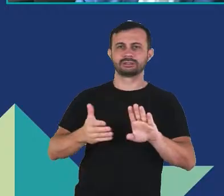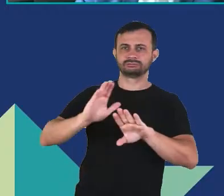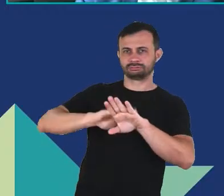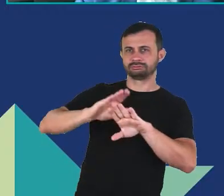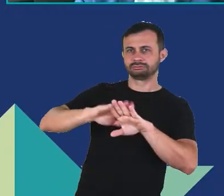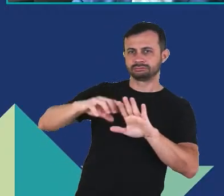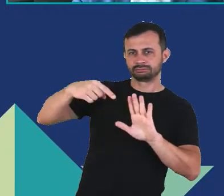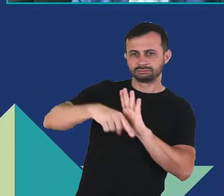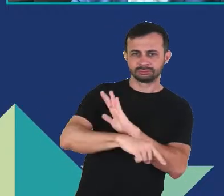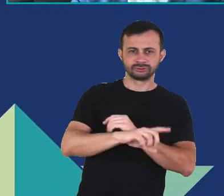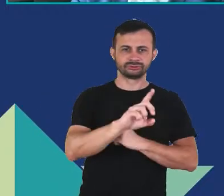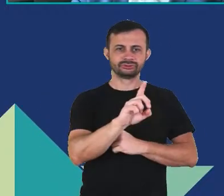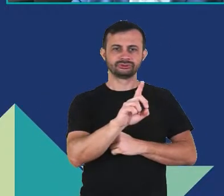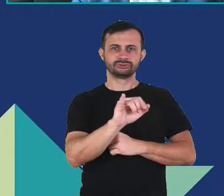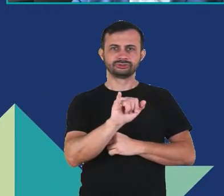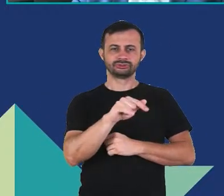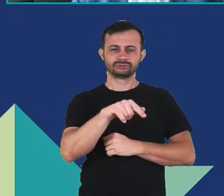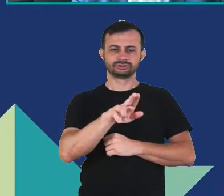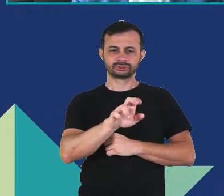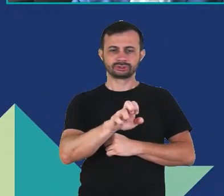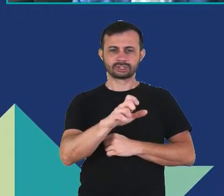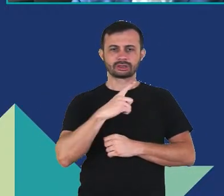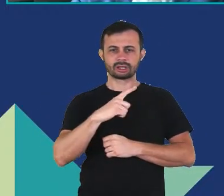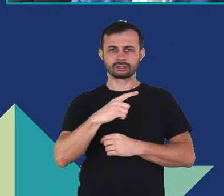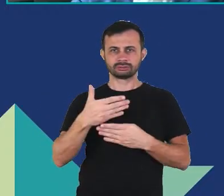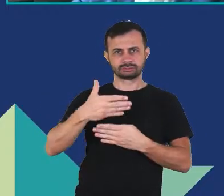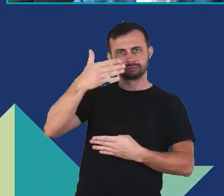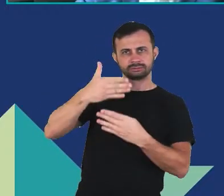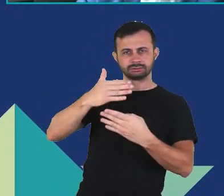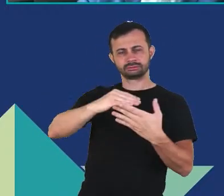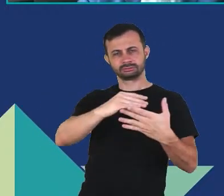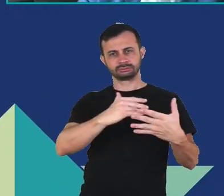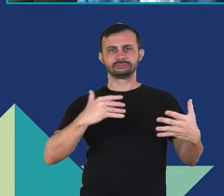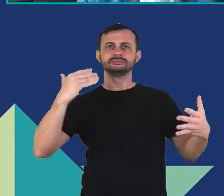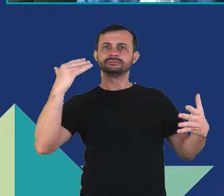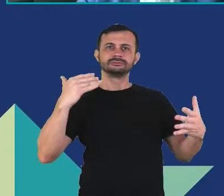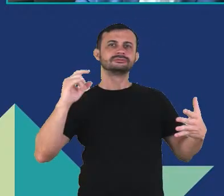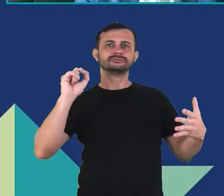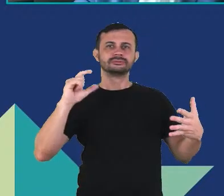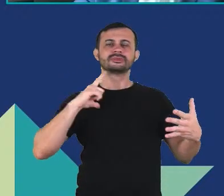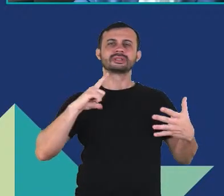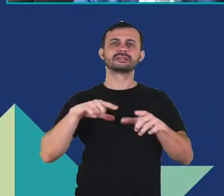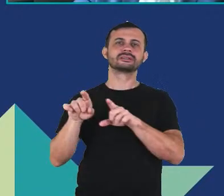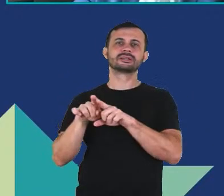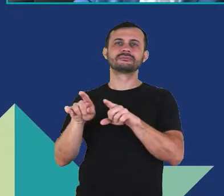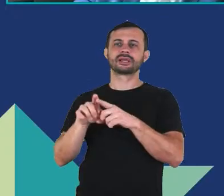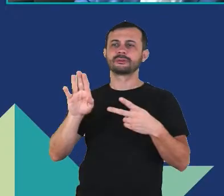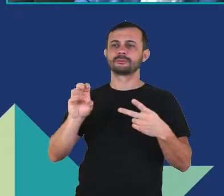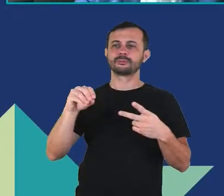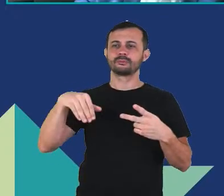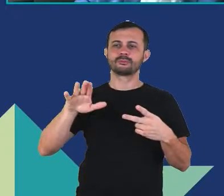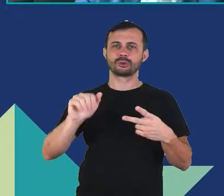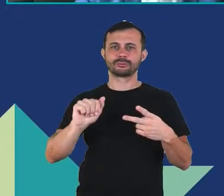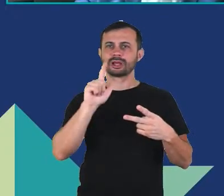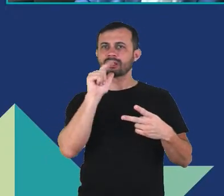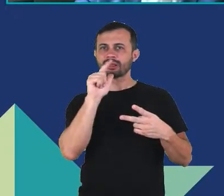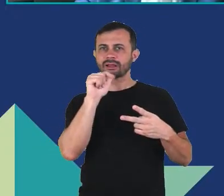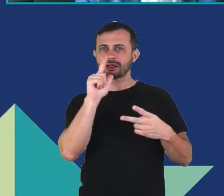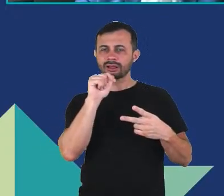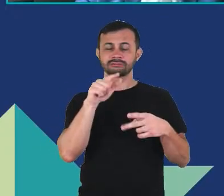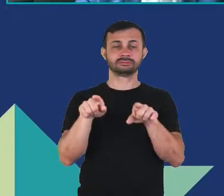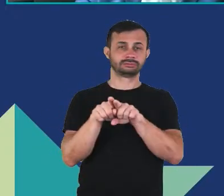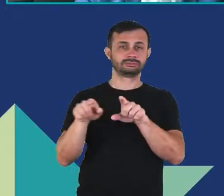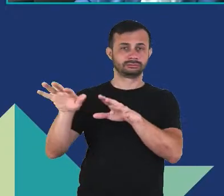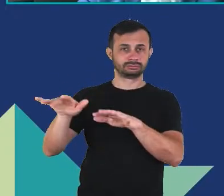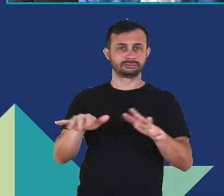and at the back there's a water pond and sedimentation pond. So we still need to deal with a lot of